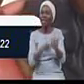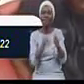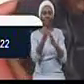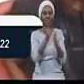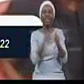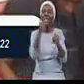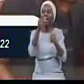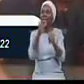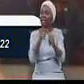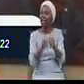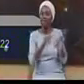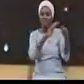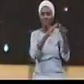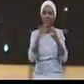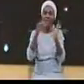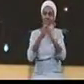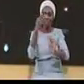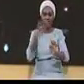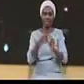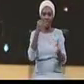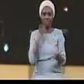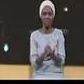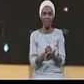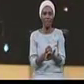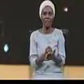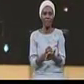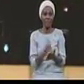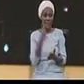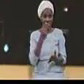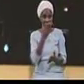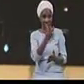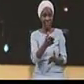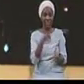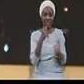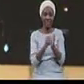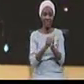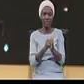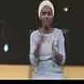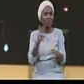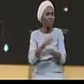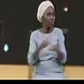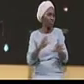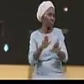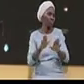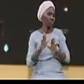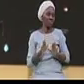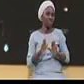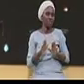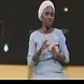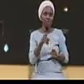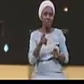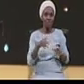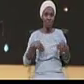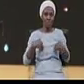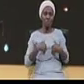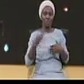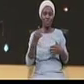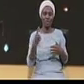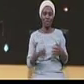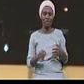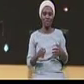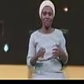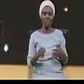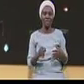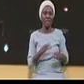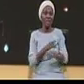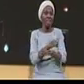Agricultural productivity. Be not afraid, ye beasts of the field, for the pastures of the wilderness do spring.